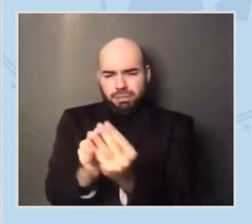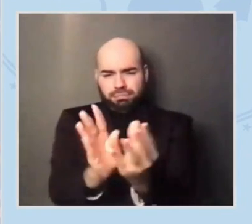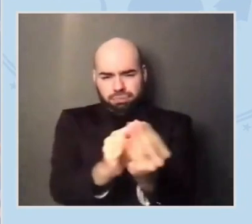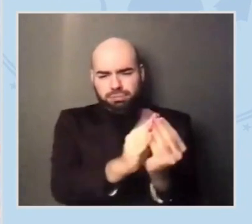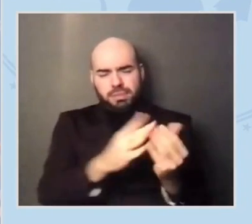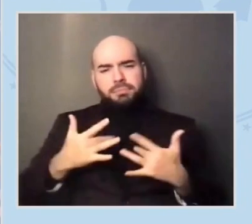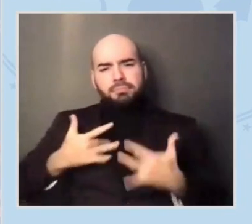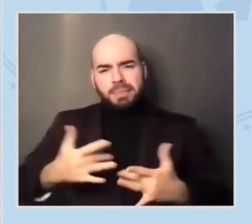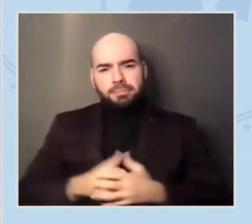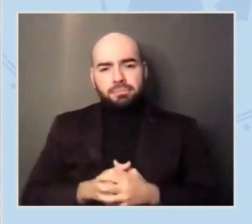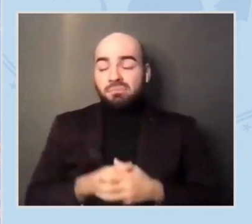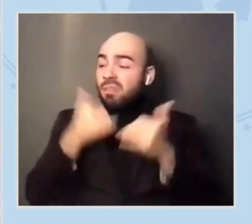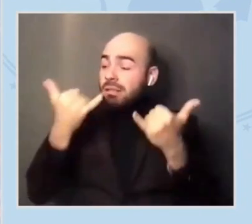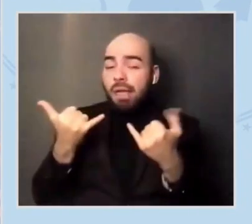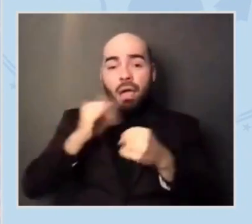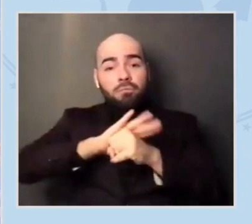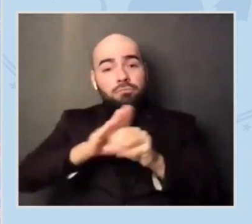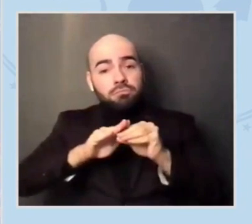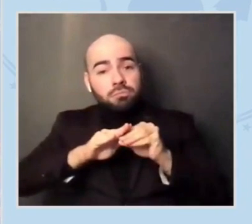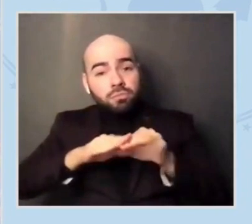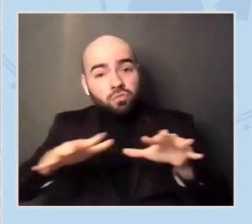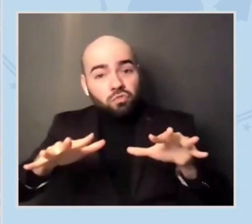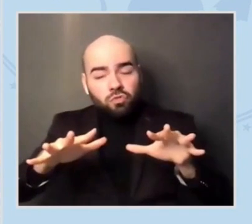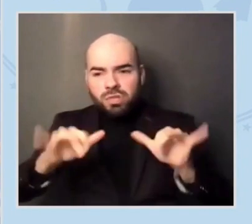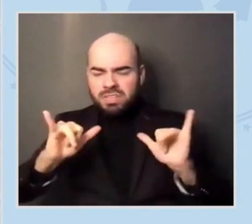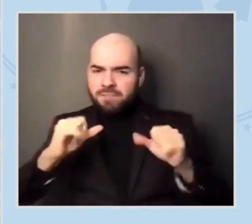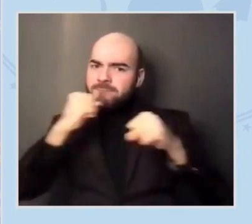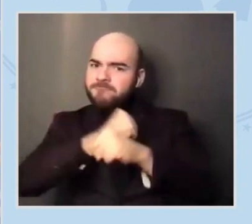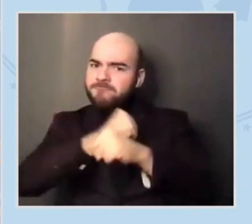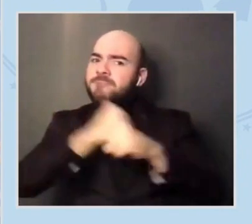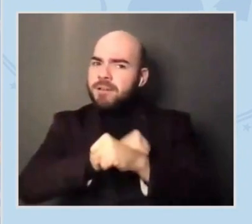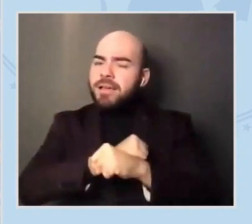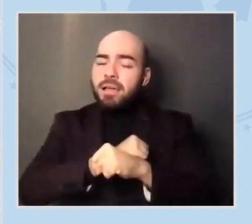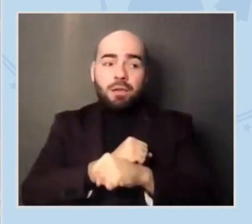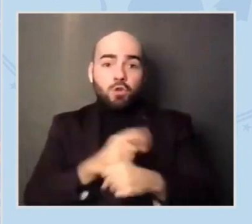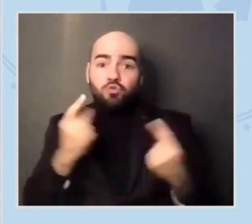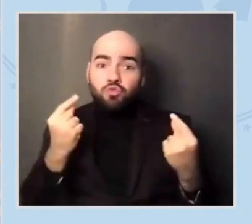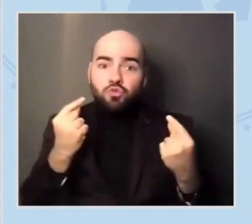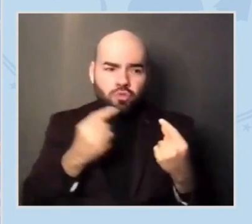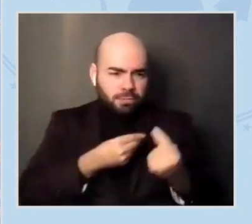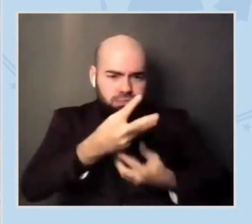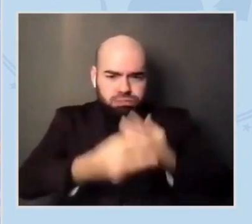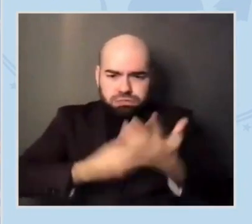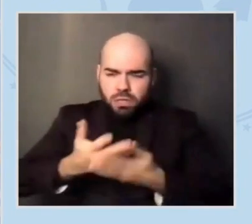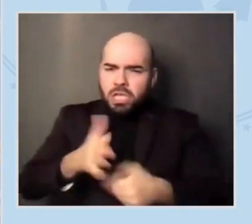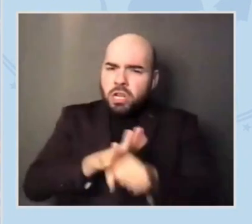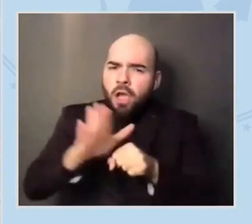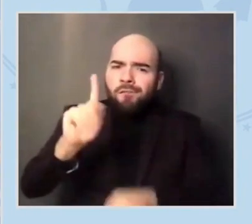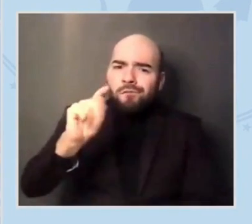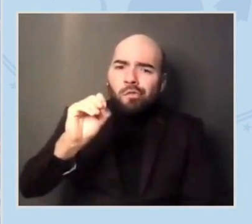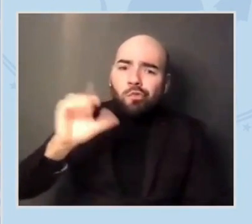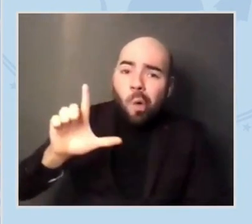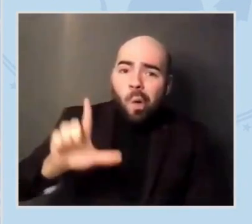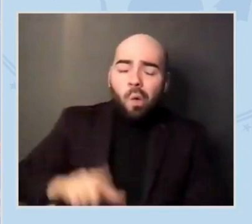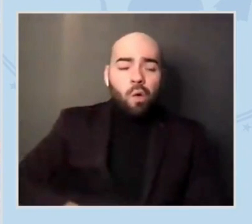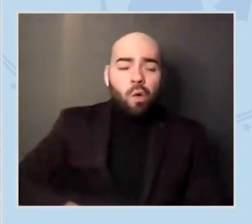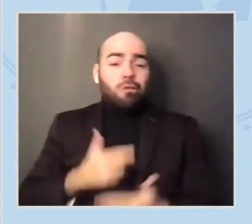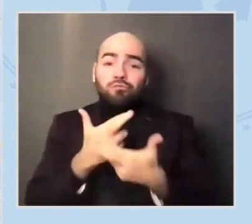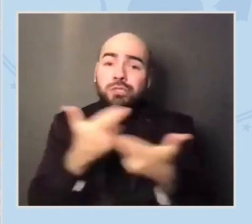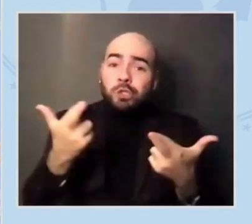have to make sure that business and workers have the tools, resources, and guidance and the health and safety standards to be